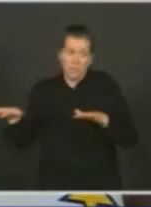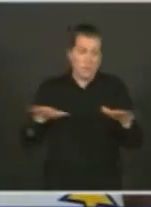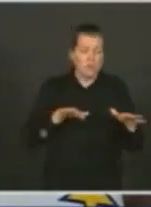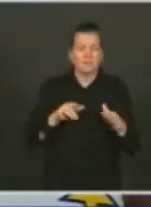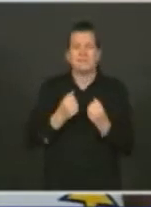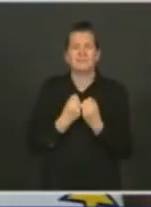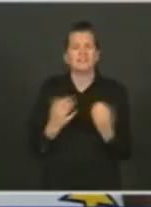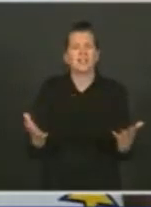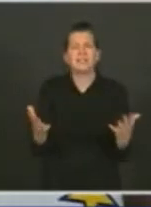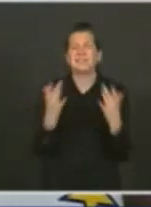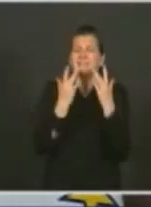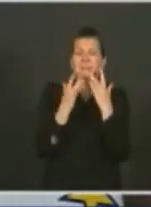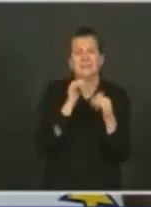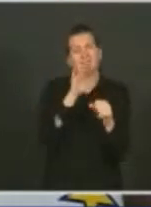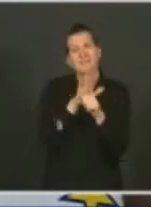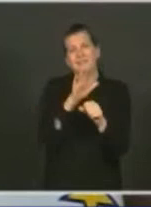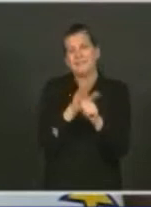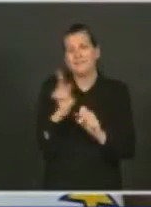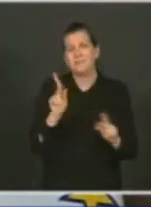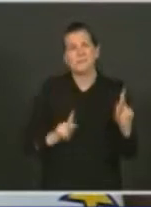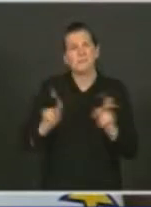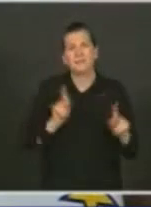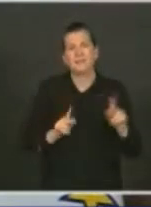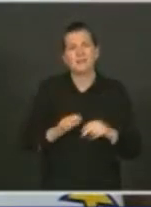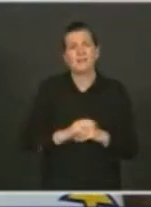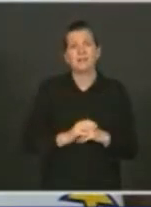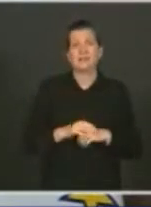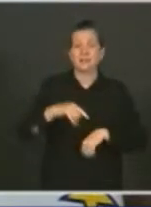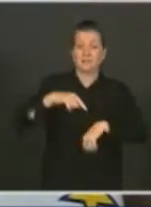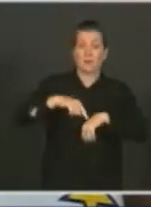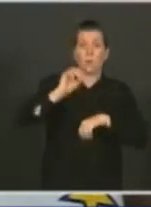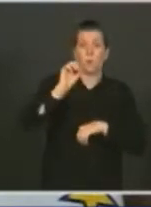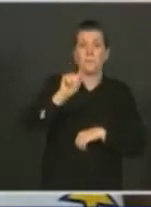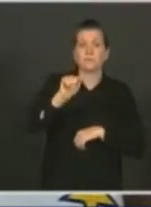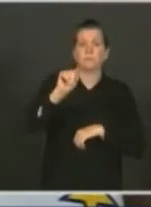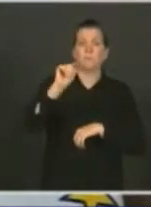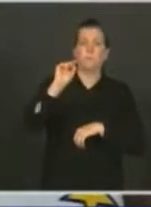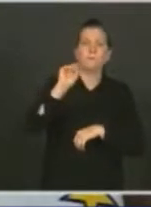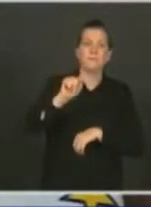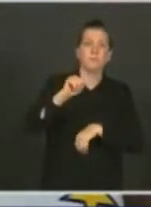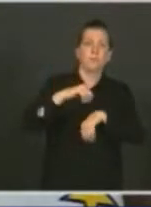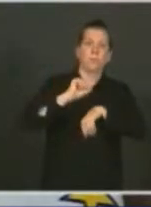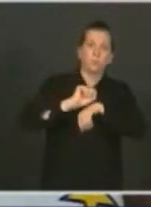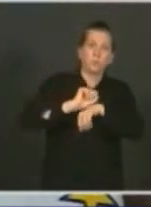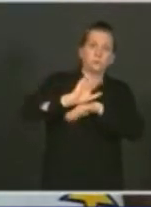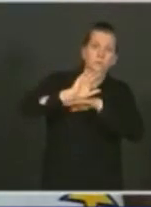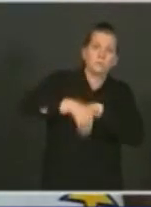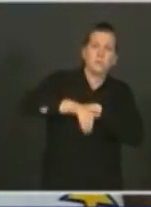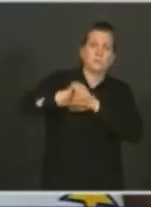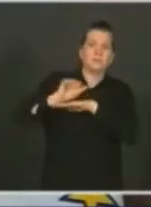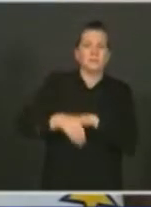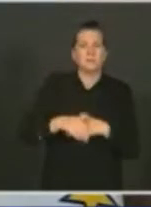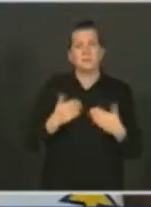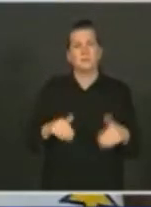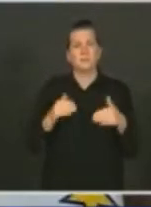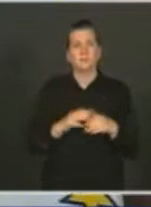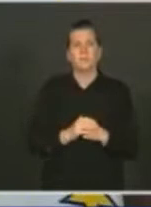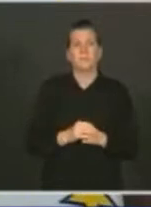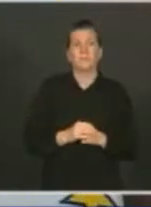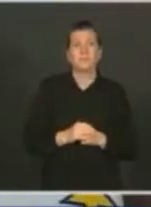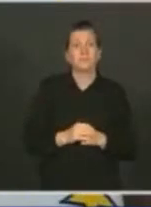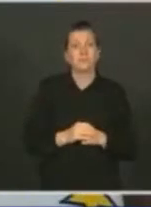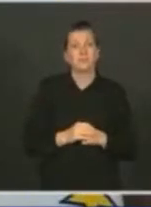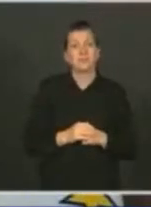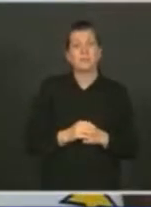it's going to get harder and harder. And when we open the field hospital, that's another massive